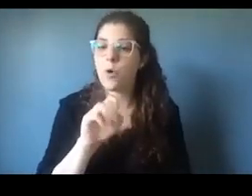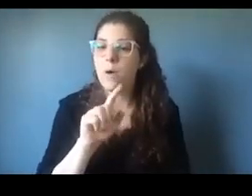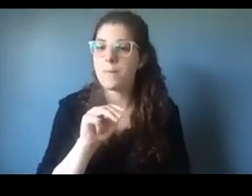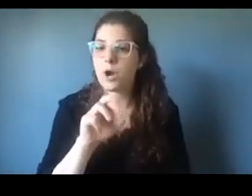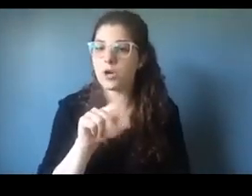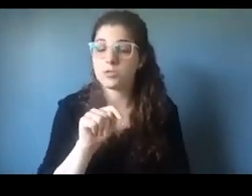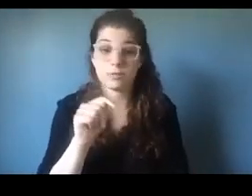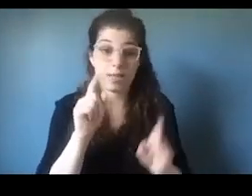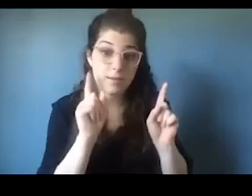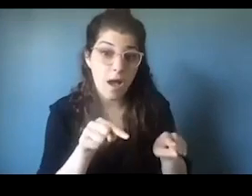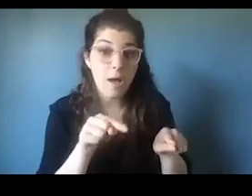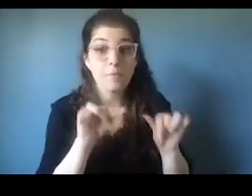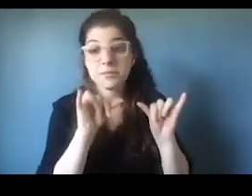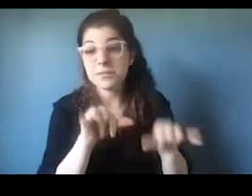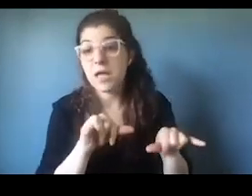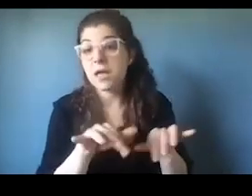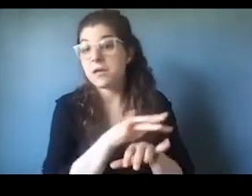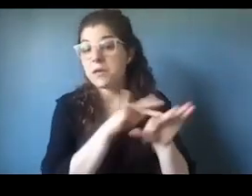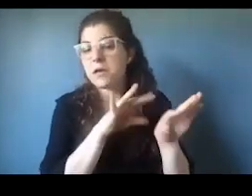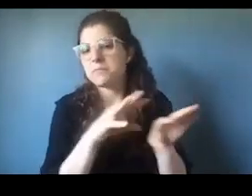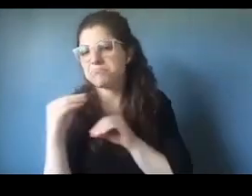come, they stay for a while, but not too long.